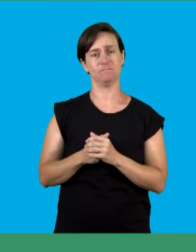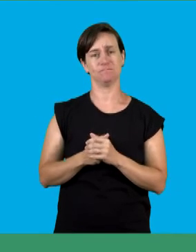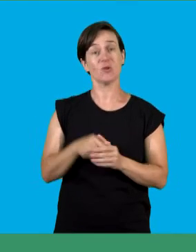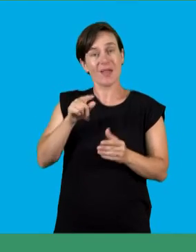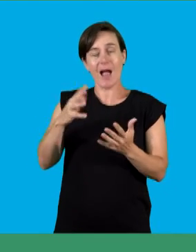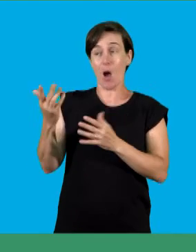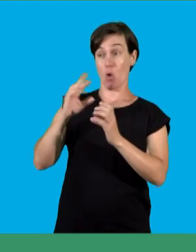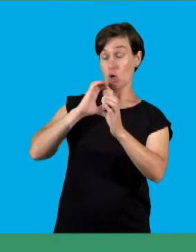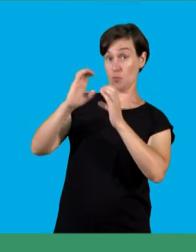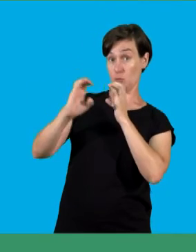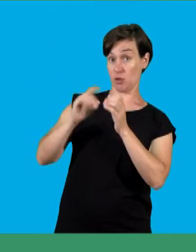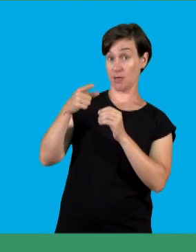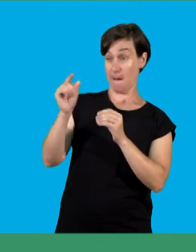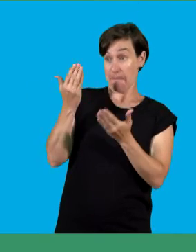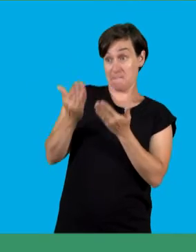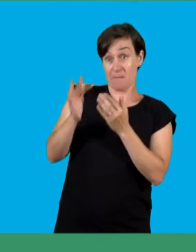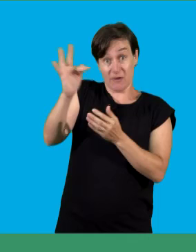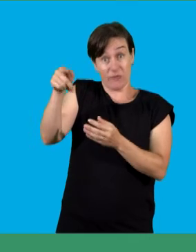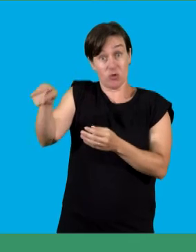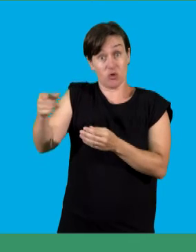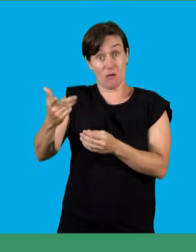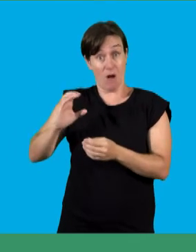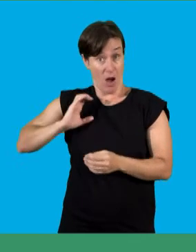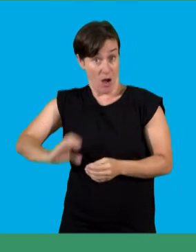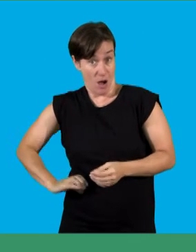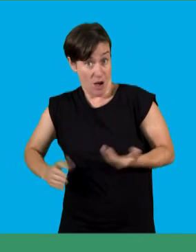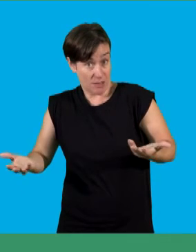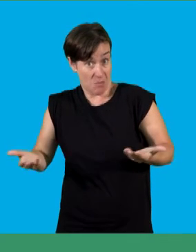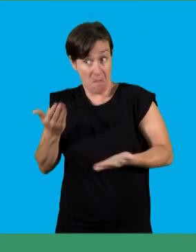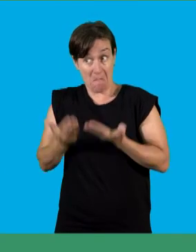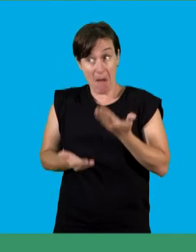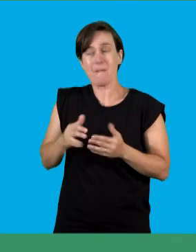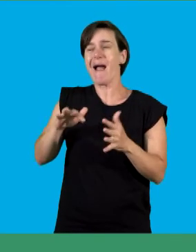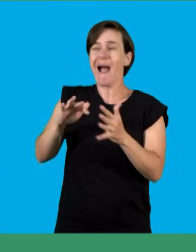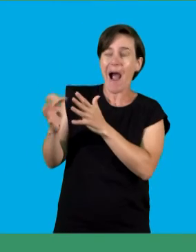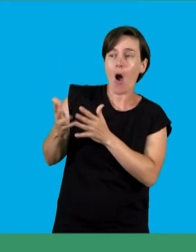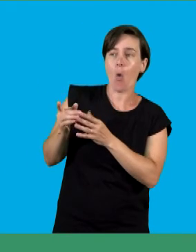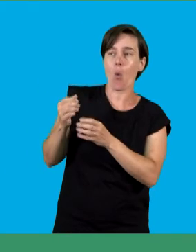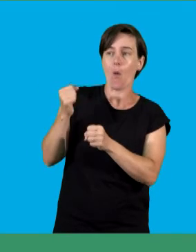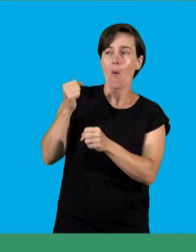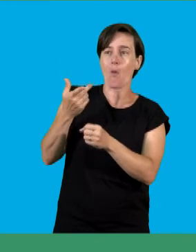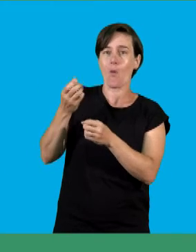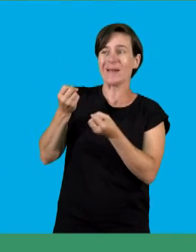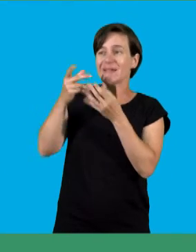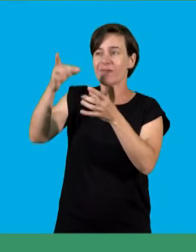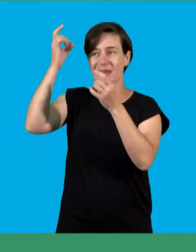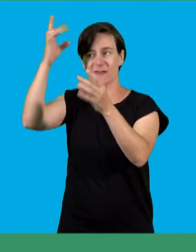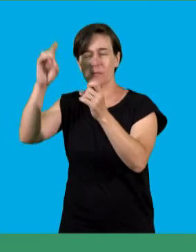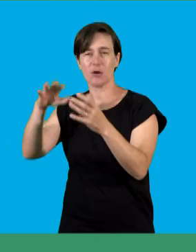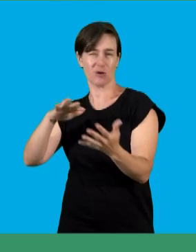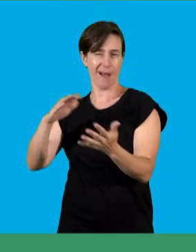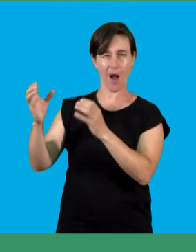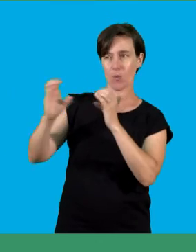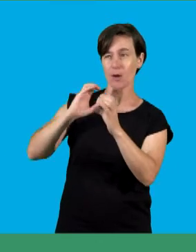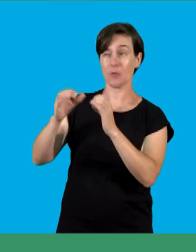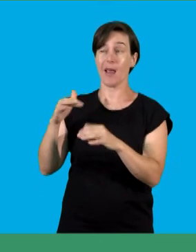you communicate with your potential market. That is how you communicate with your customers. That's how you lure them in,